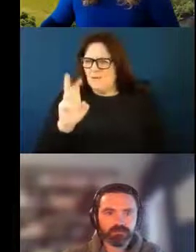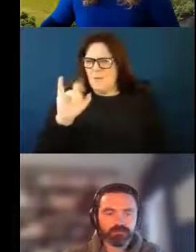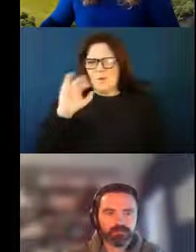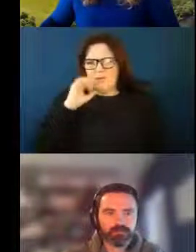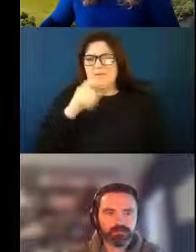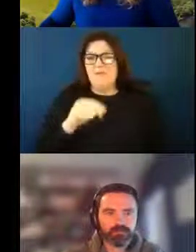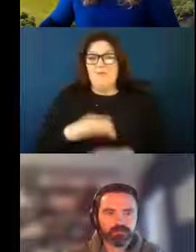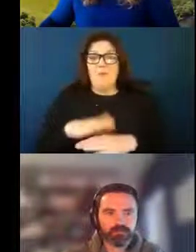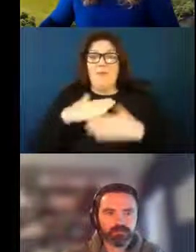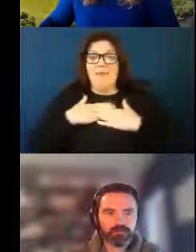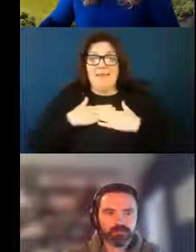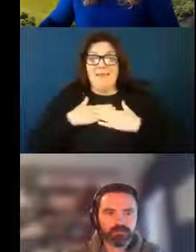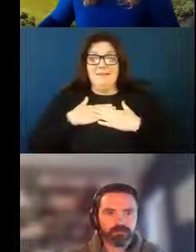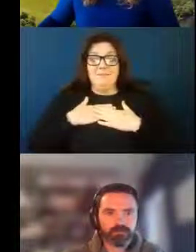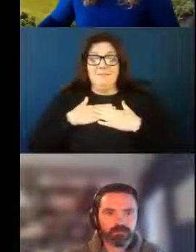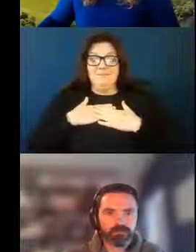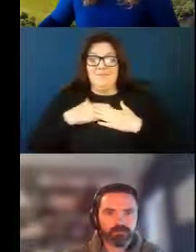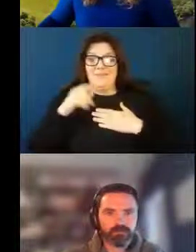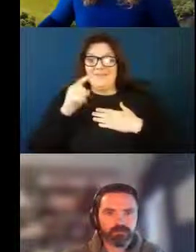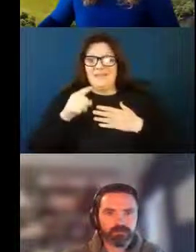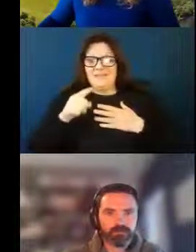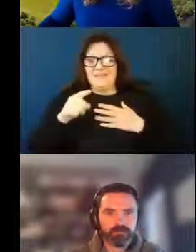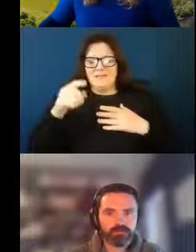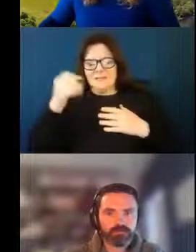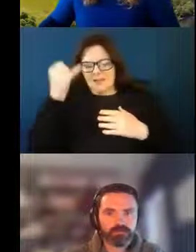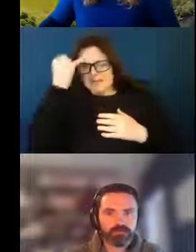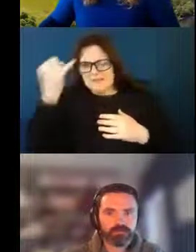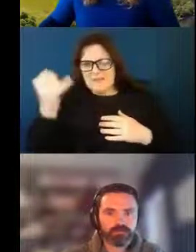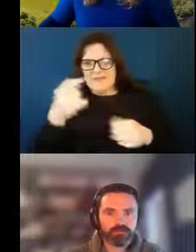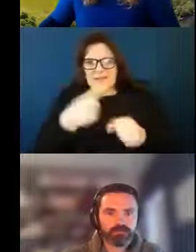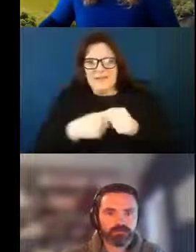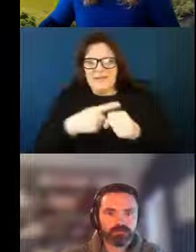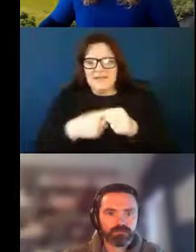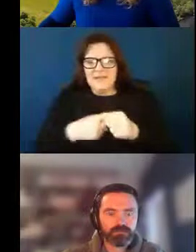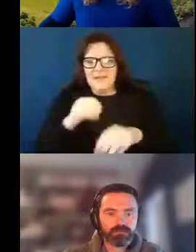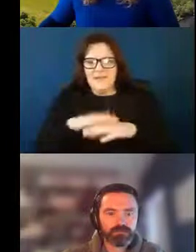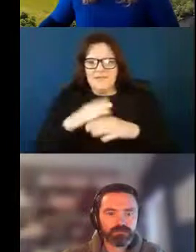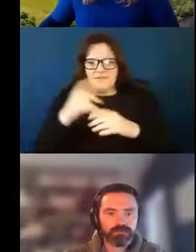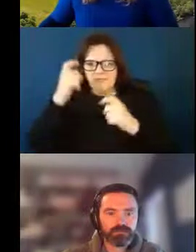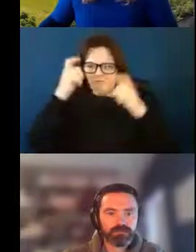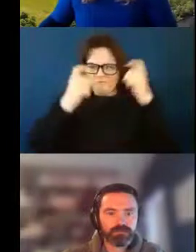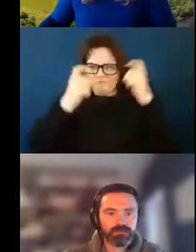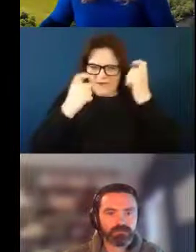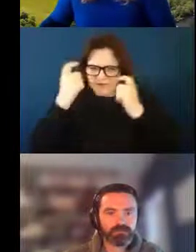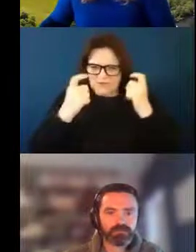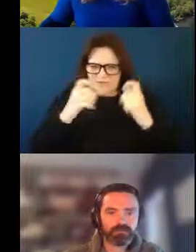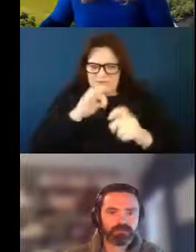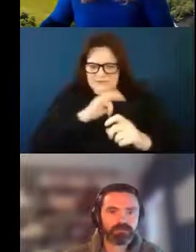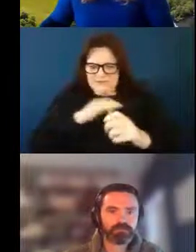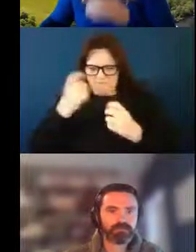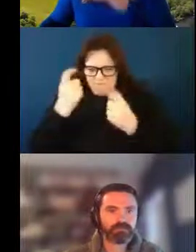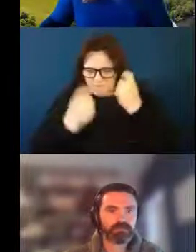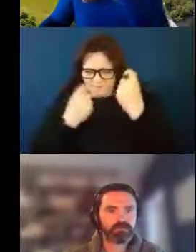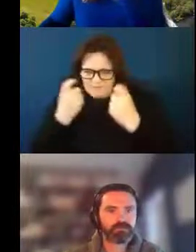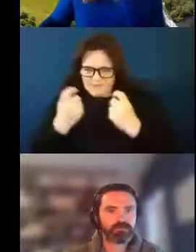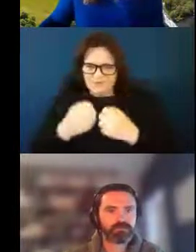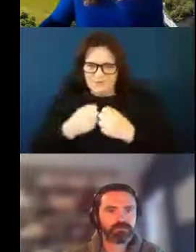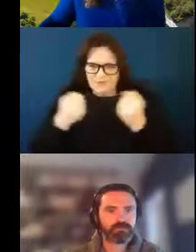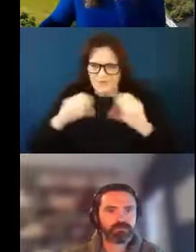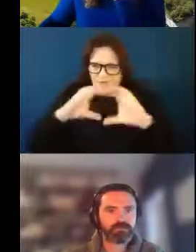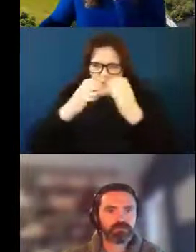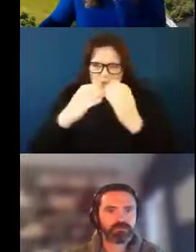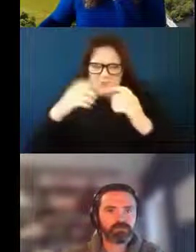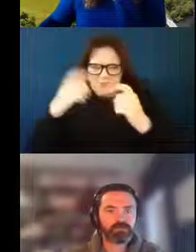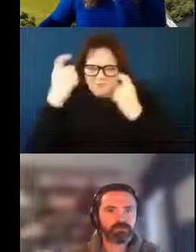for me it hits on that notion again of reflection, self-reflection, community